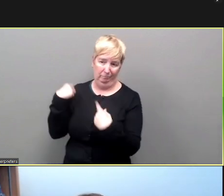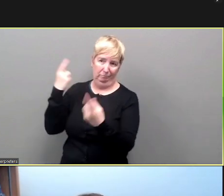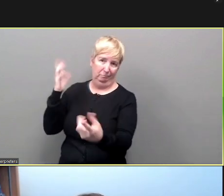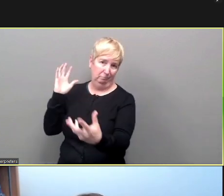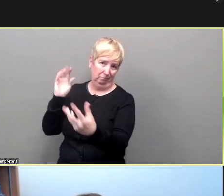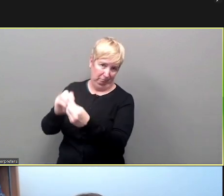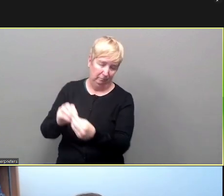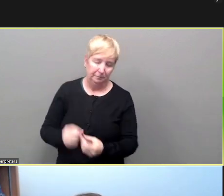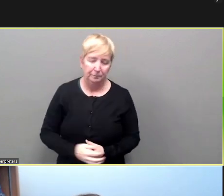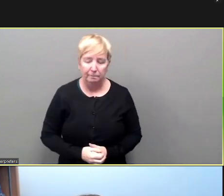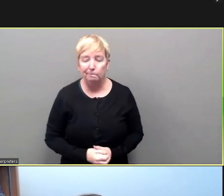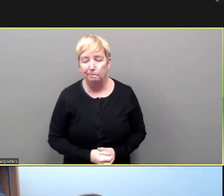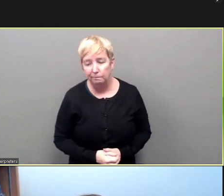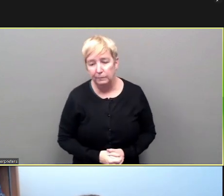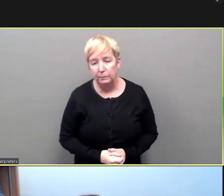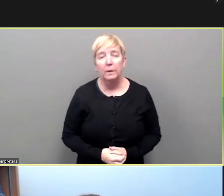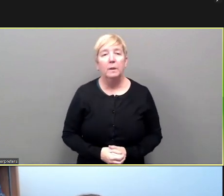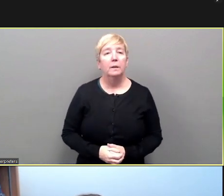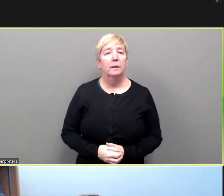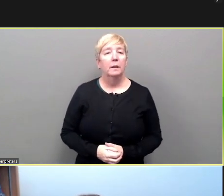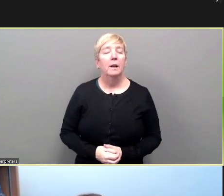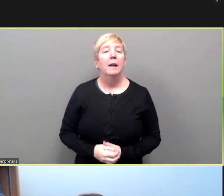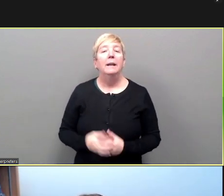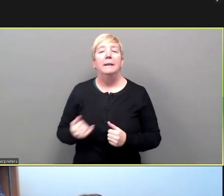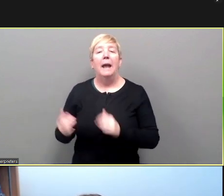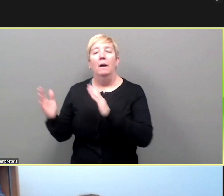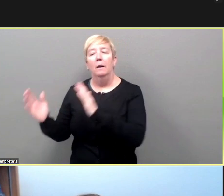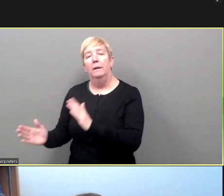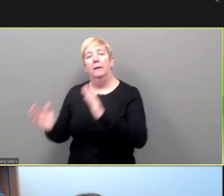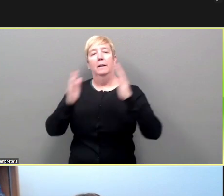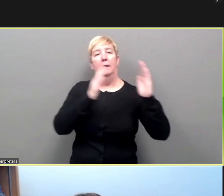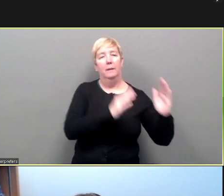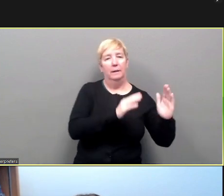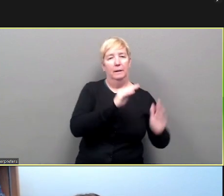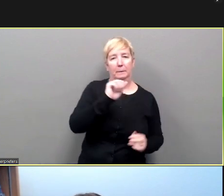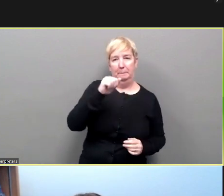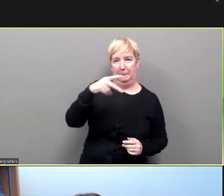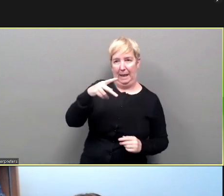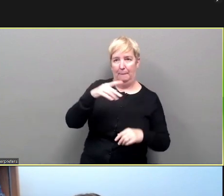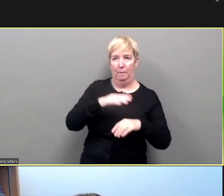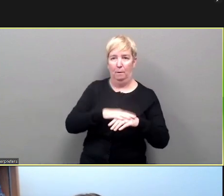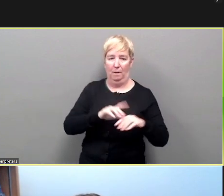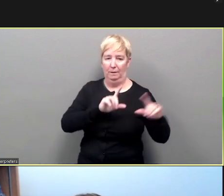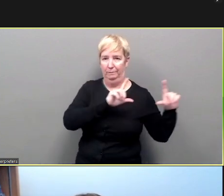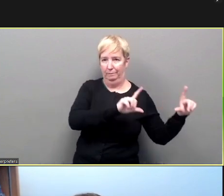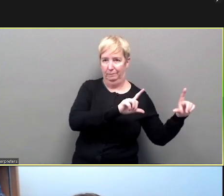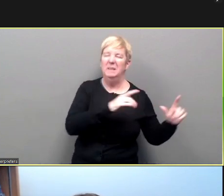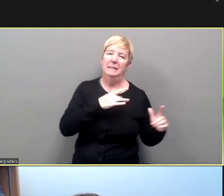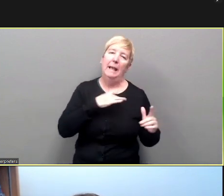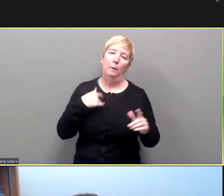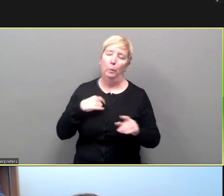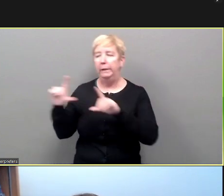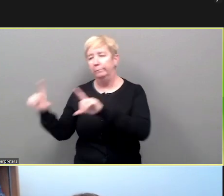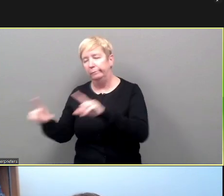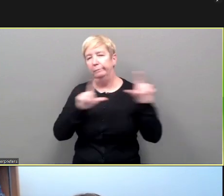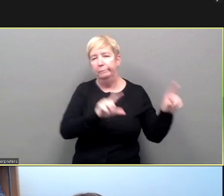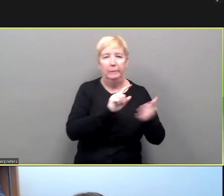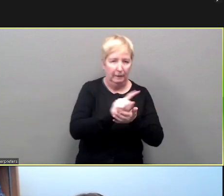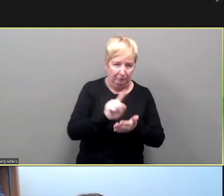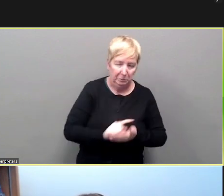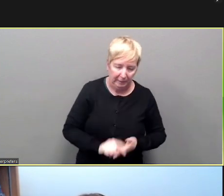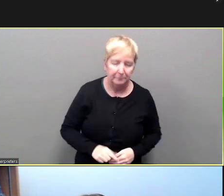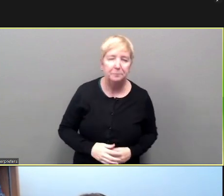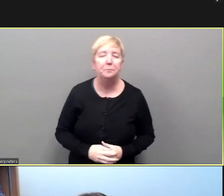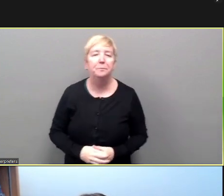So I want to draw your attention to the map on the left. Again, we typically show this slide. This, as